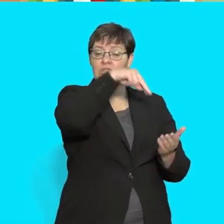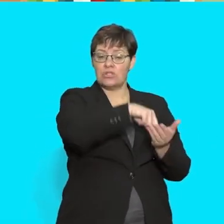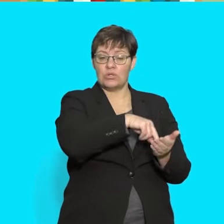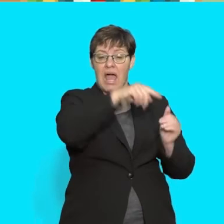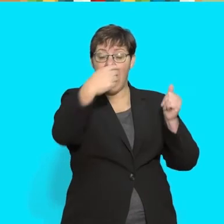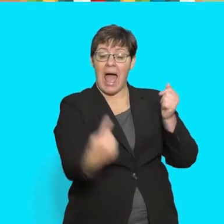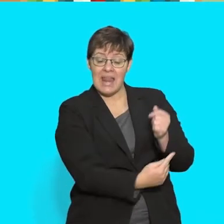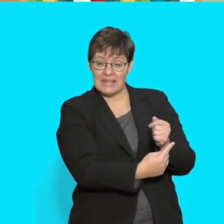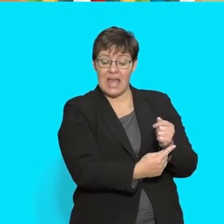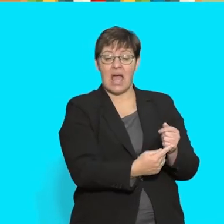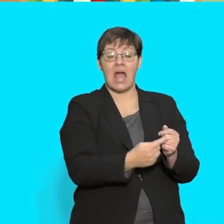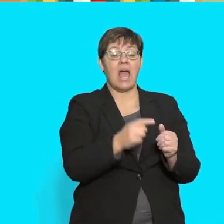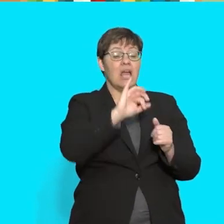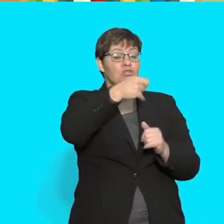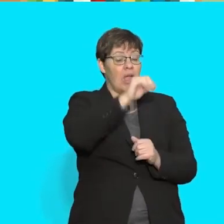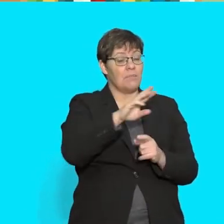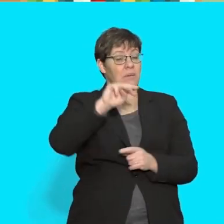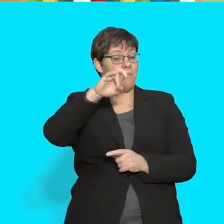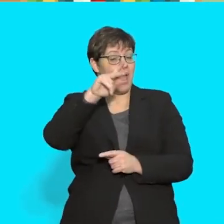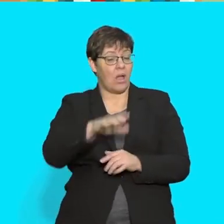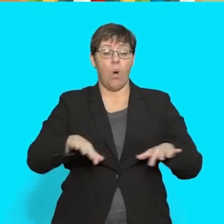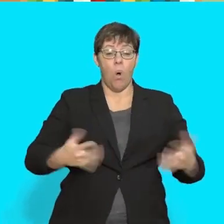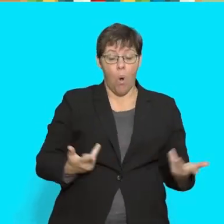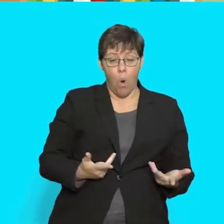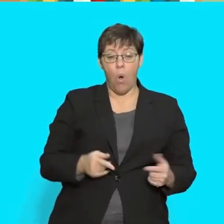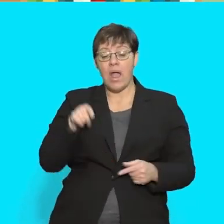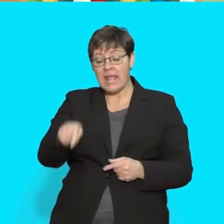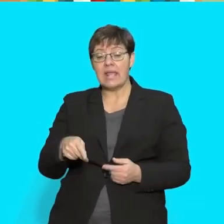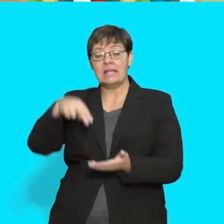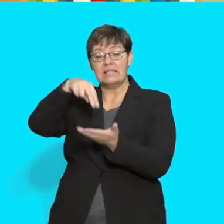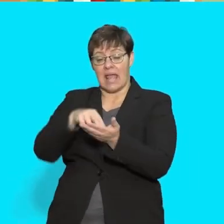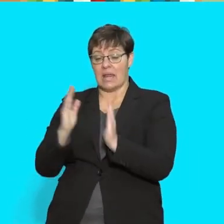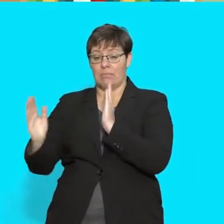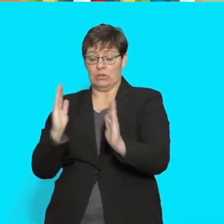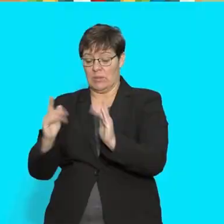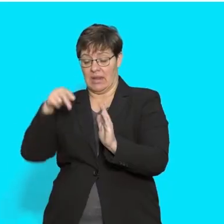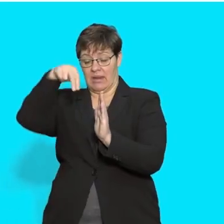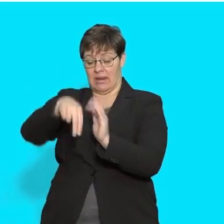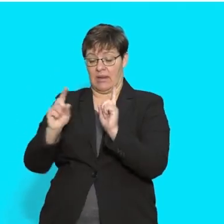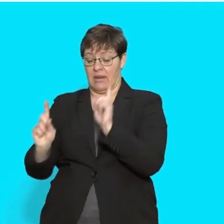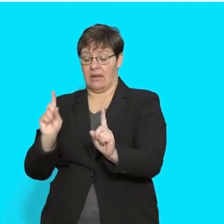Mike? Or do I say he stood between James and Mike?